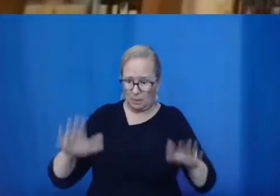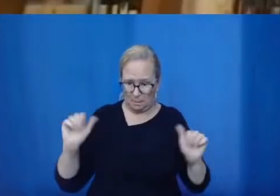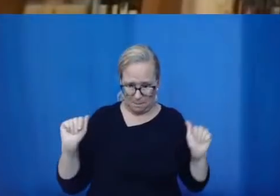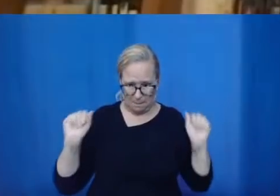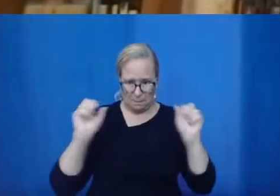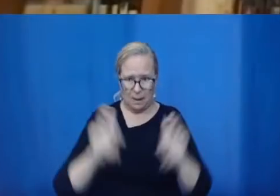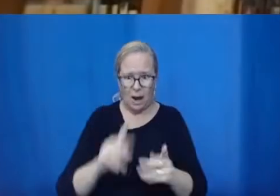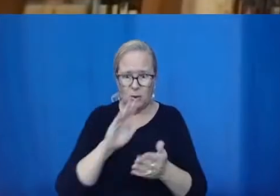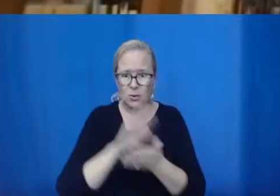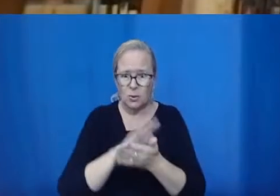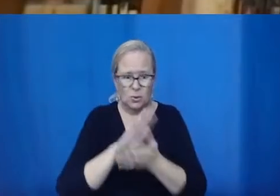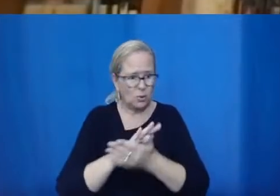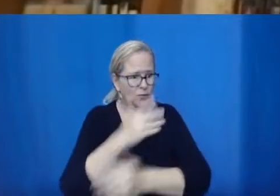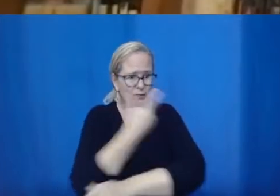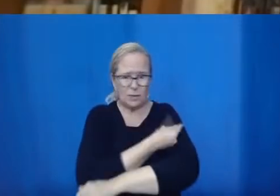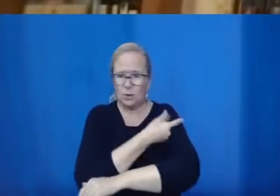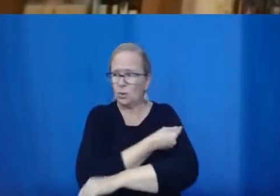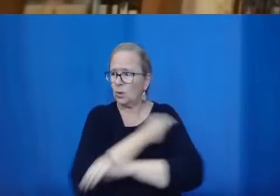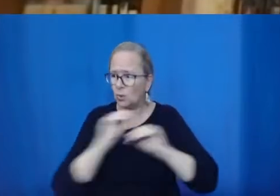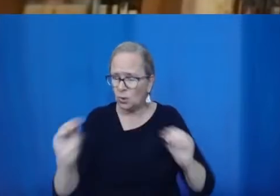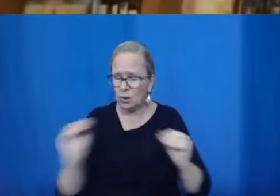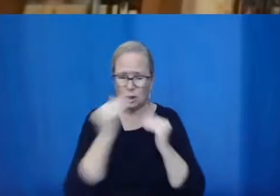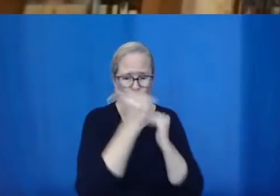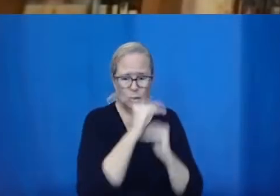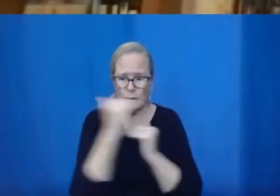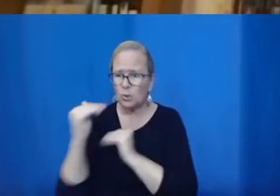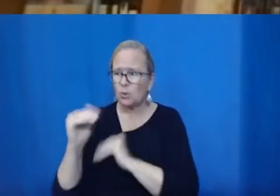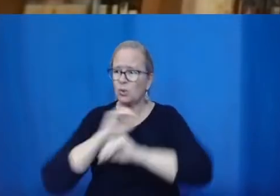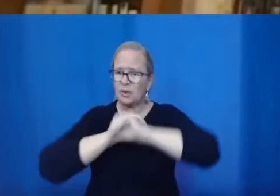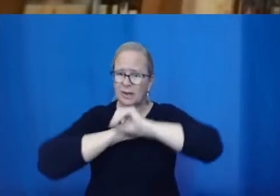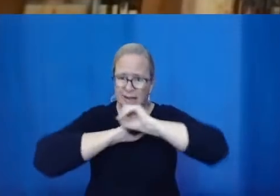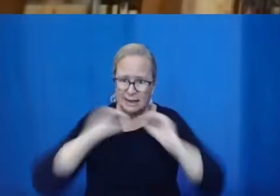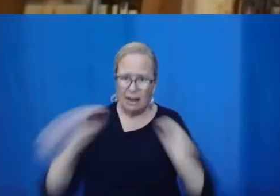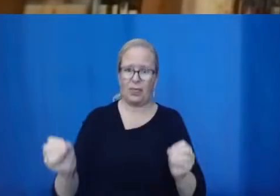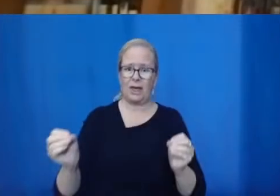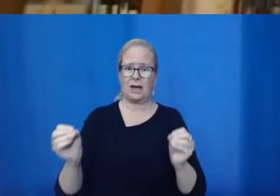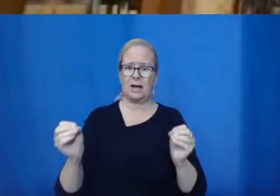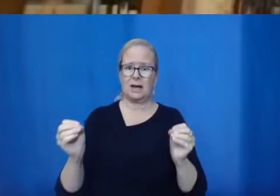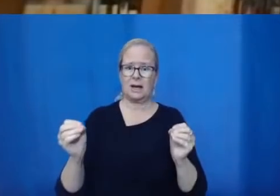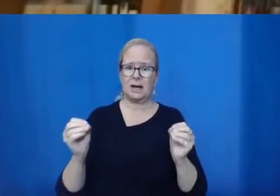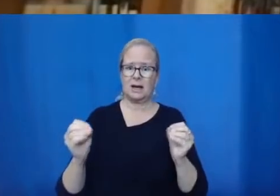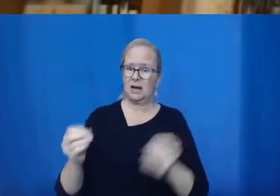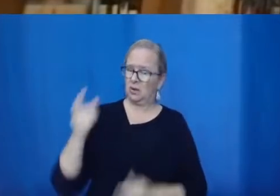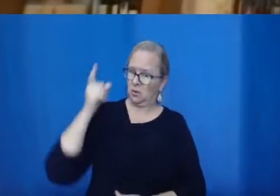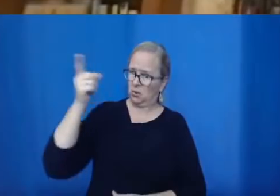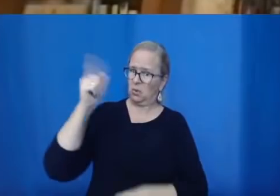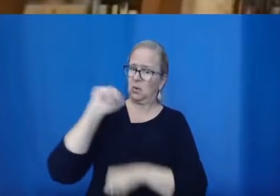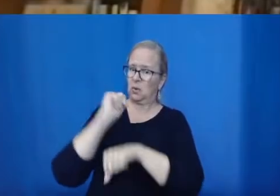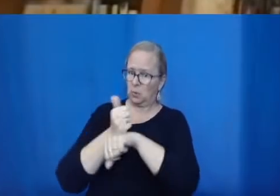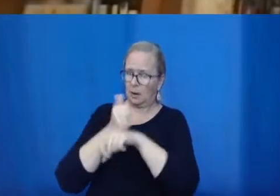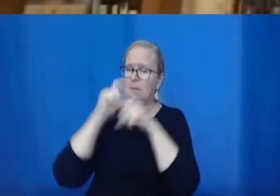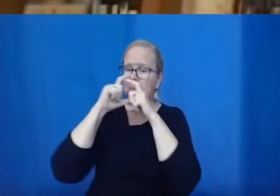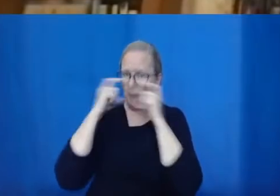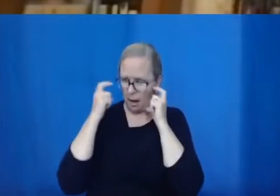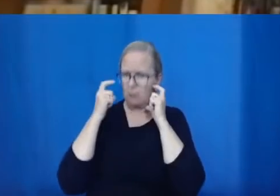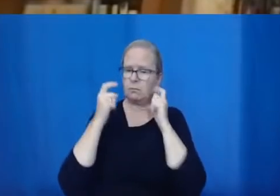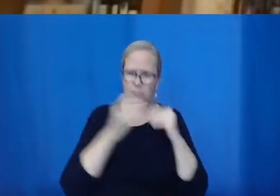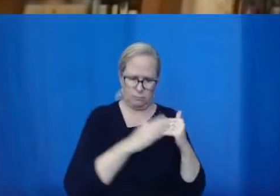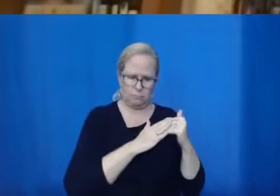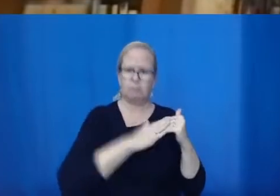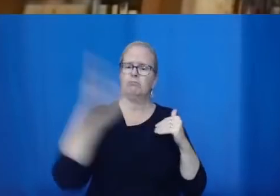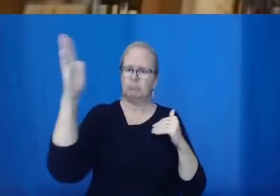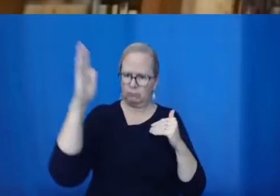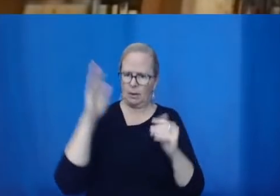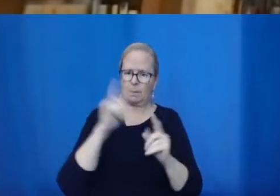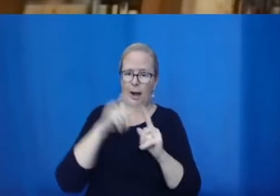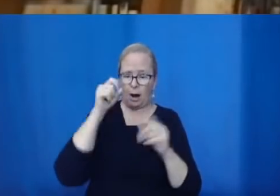for K-3, and there's still no mask mandate if you're sitting at your desk facing forward, which, because this is an airborne transmitted disease, is,